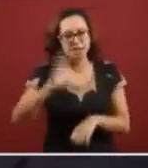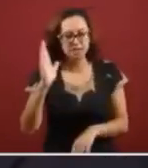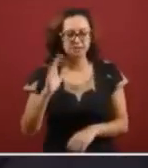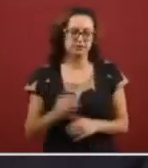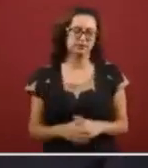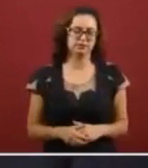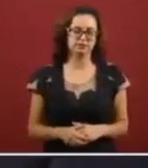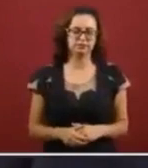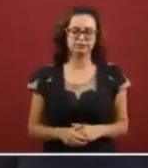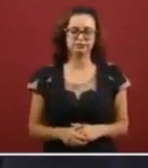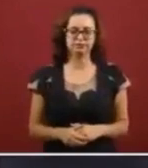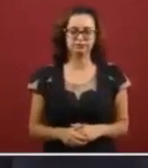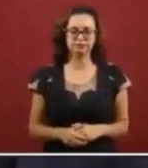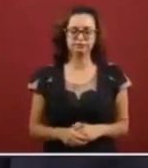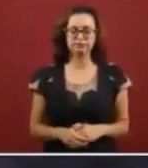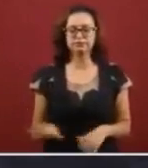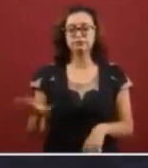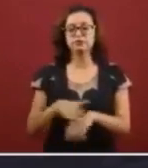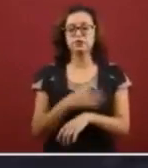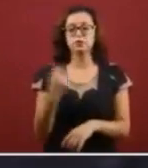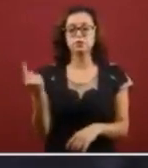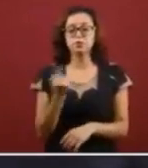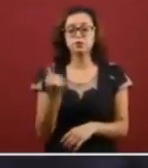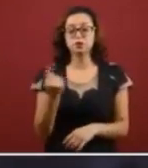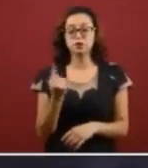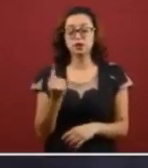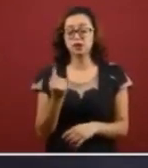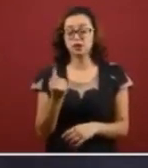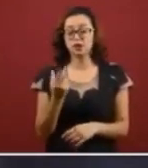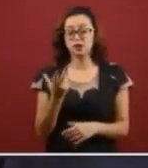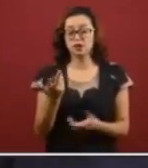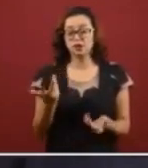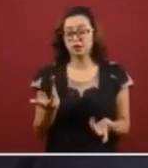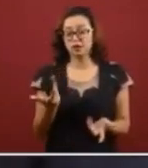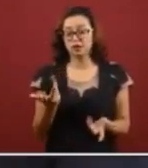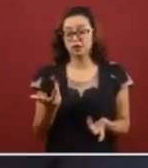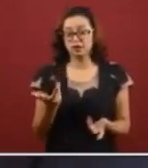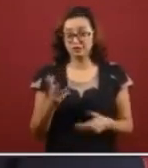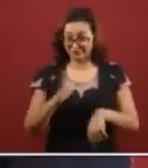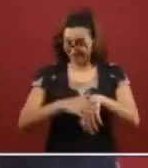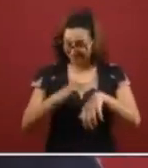only that, it's not just to give